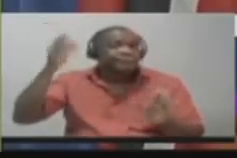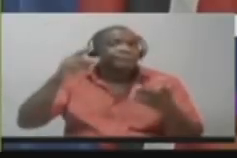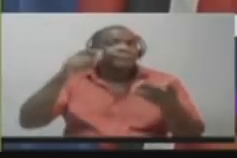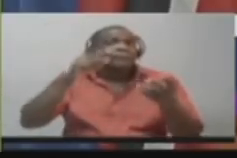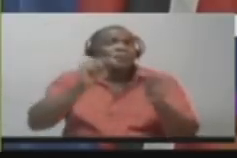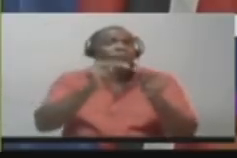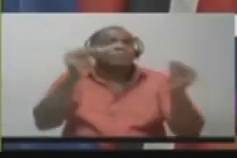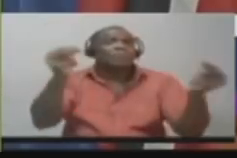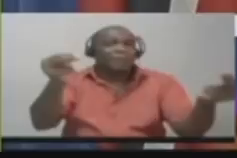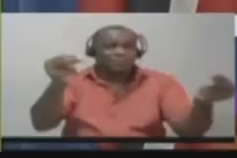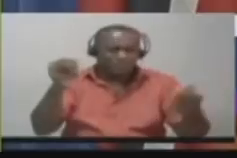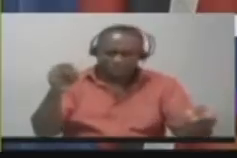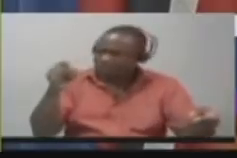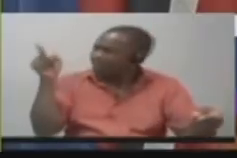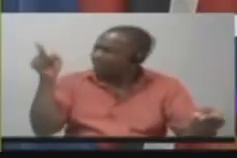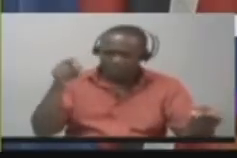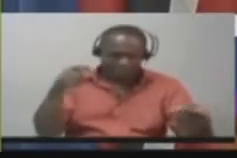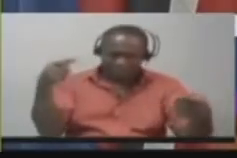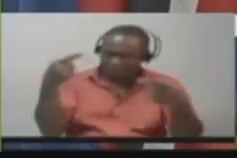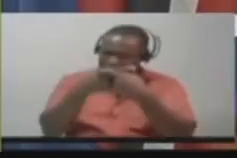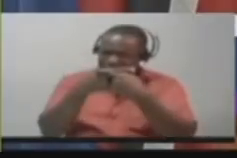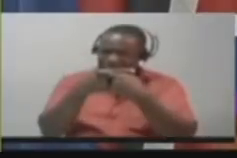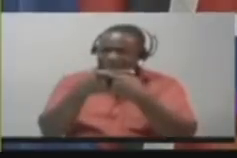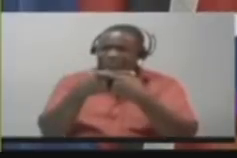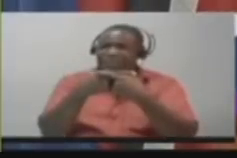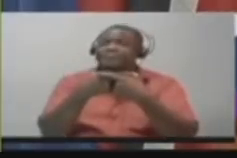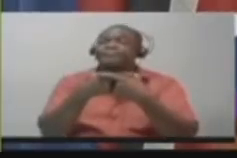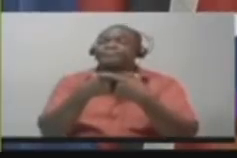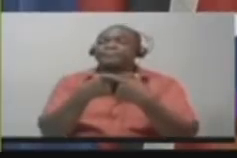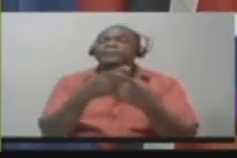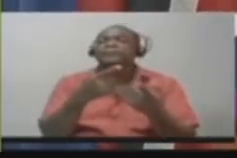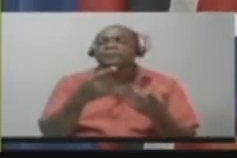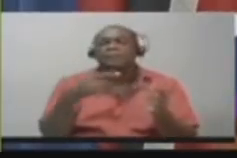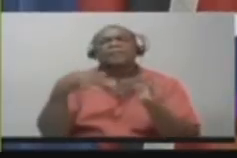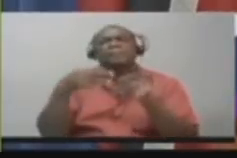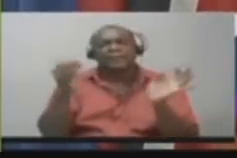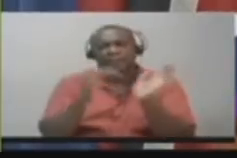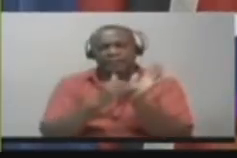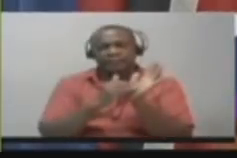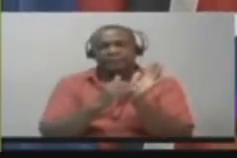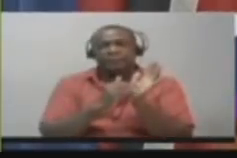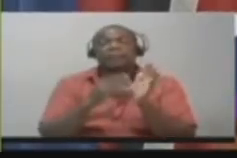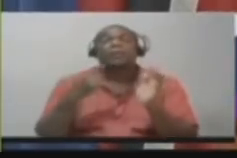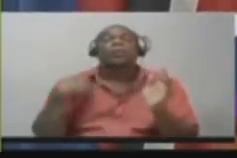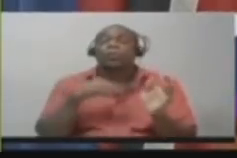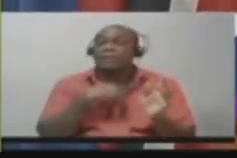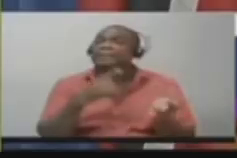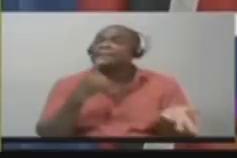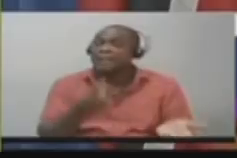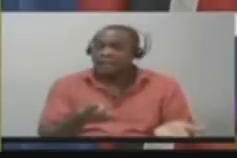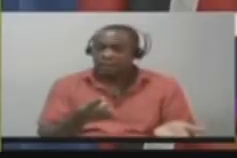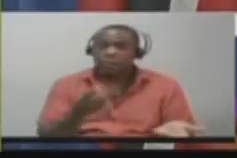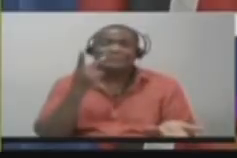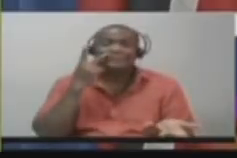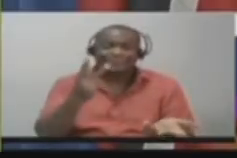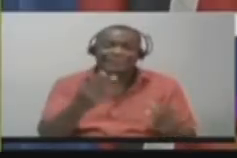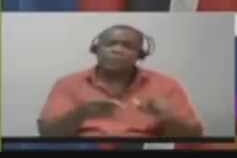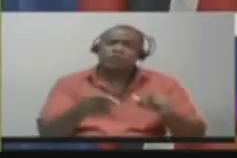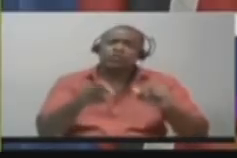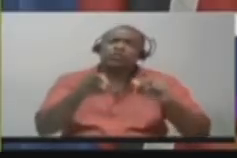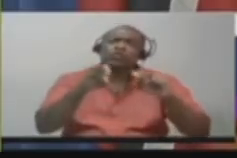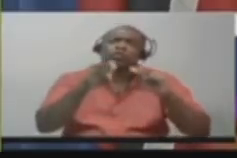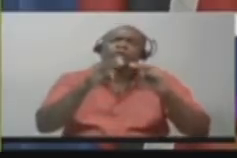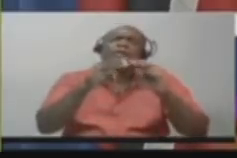press conference last week, Wednesday. Now, we pointed out that we were seeing increased numbers of people in an